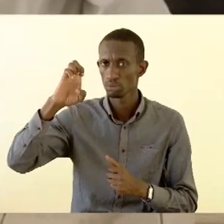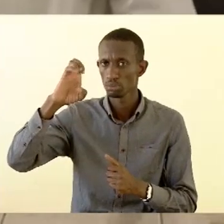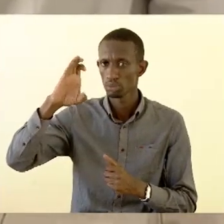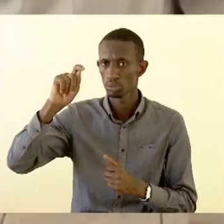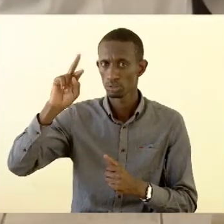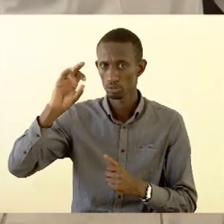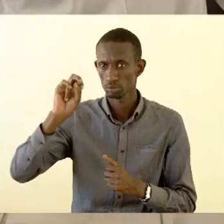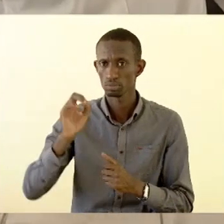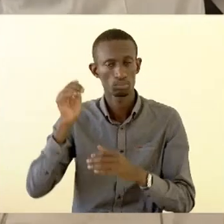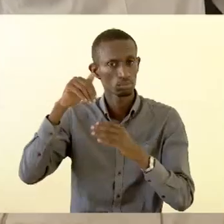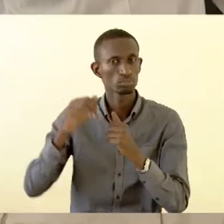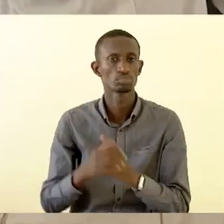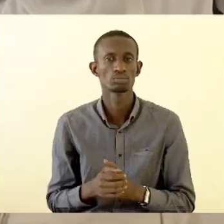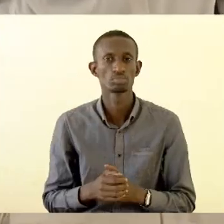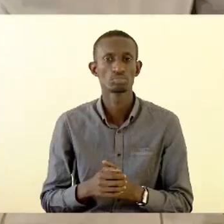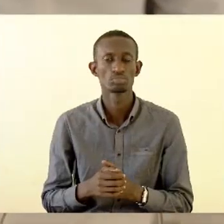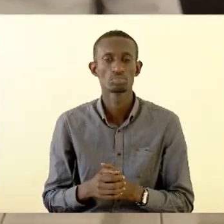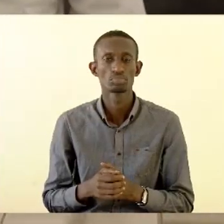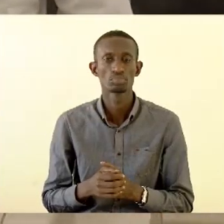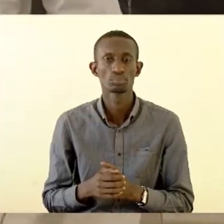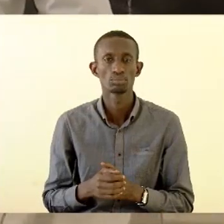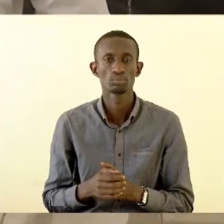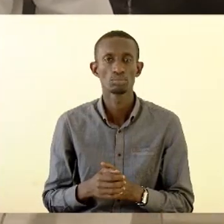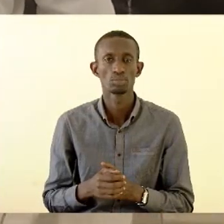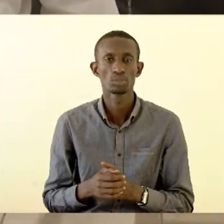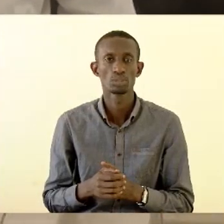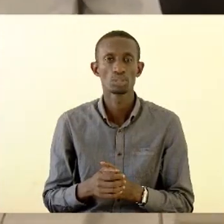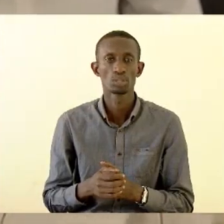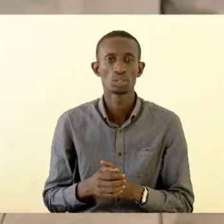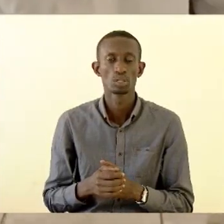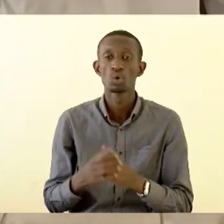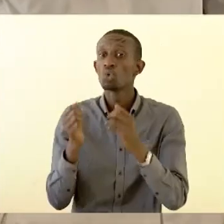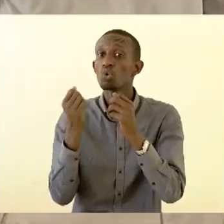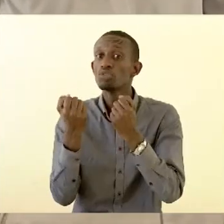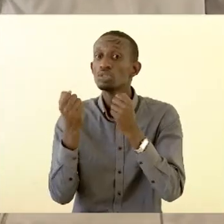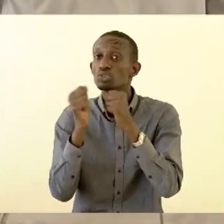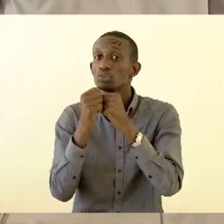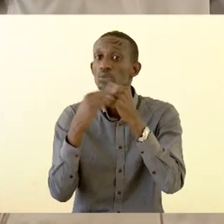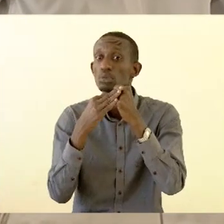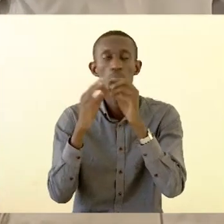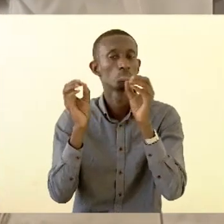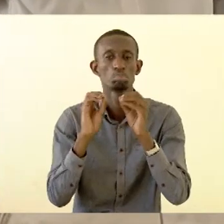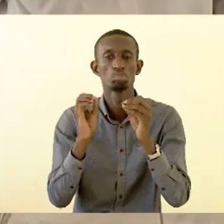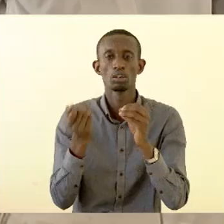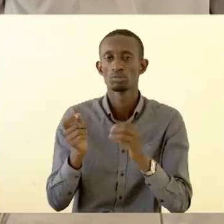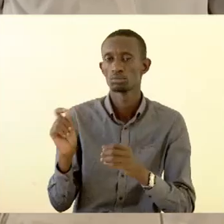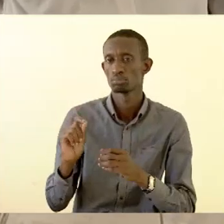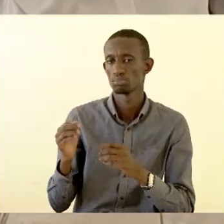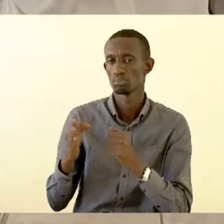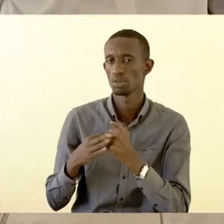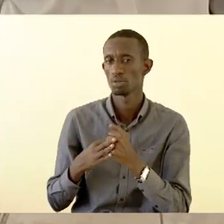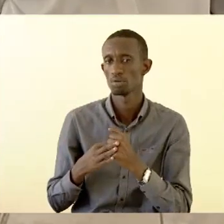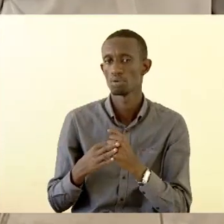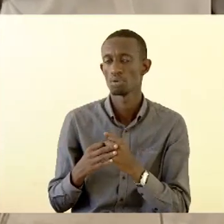that, in the third energy level, we are not going to have 18 electrons. And instead, we get 8, and then